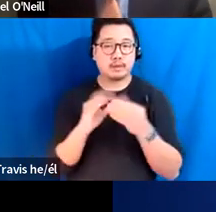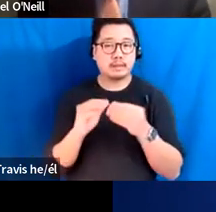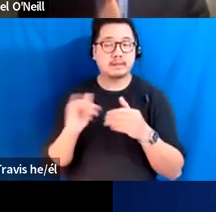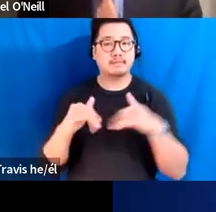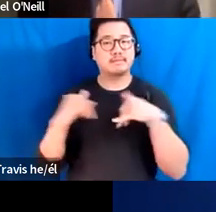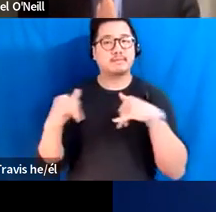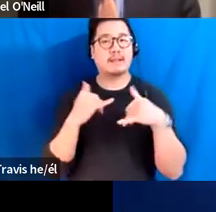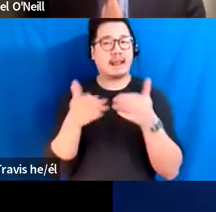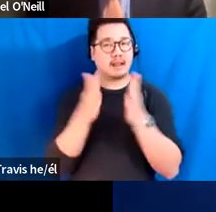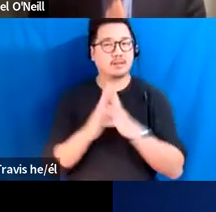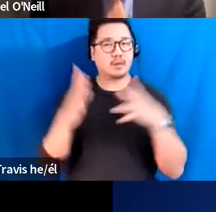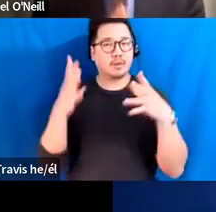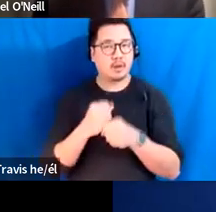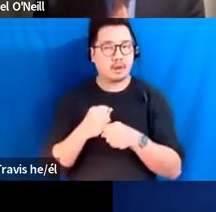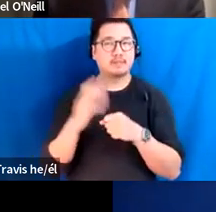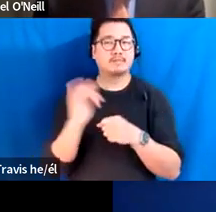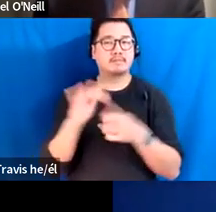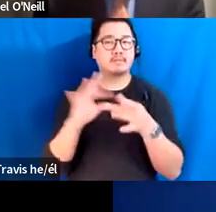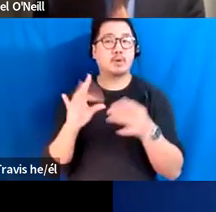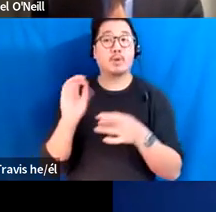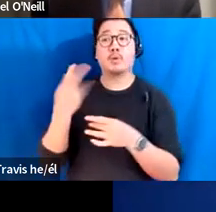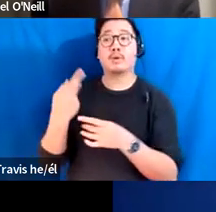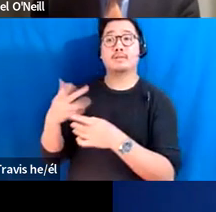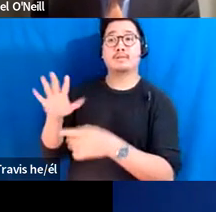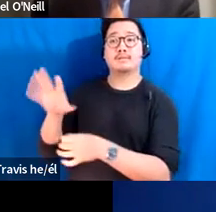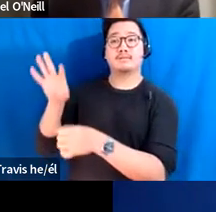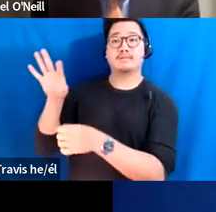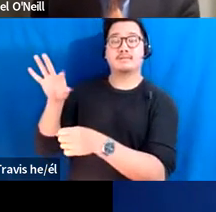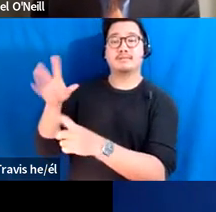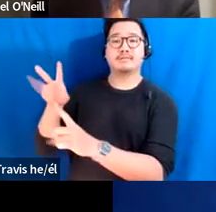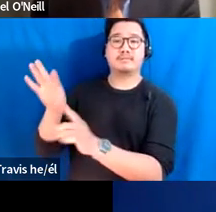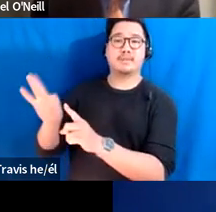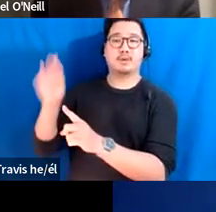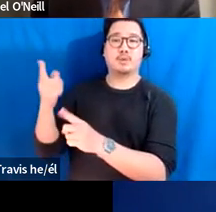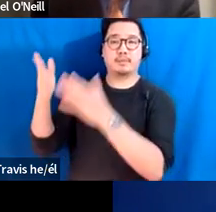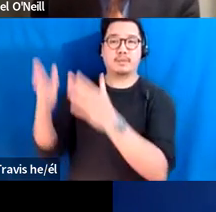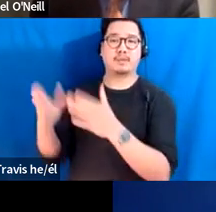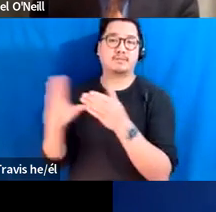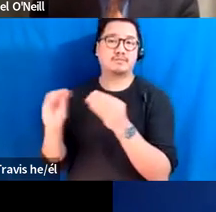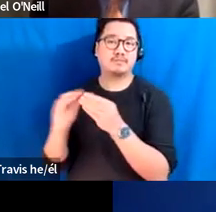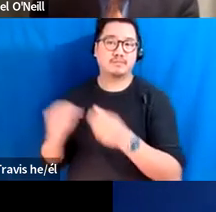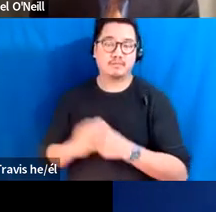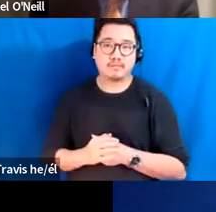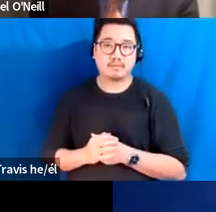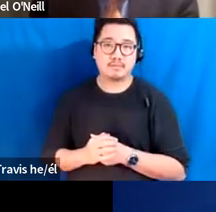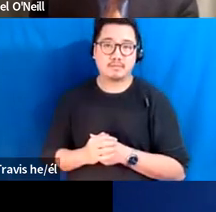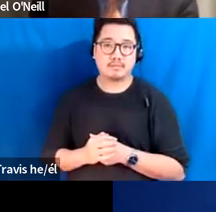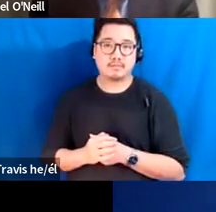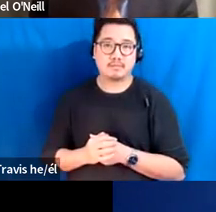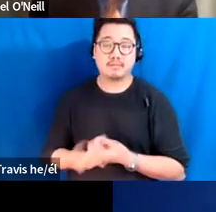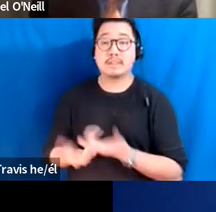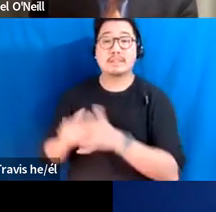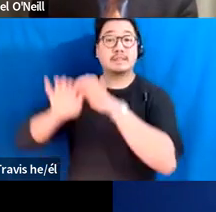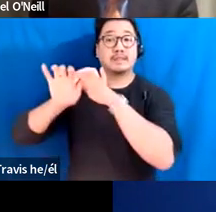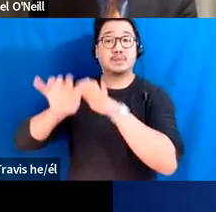their remarks or choose a spokesperson to provide testimony written testimony is appreciated and